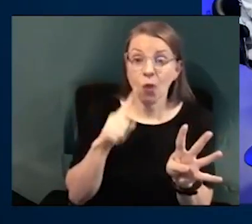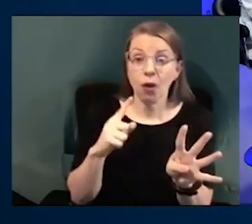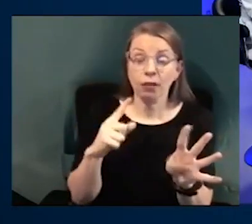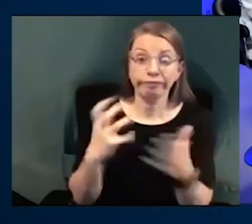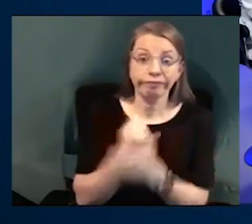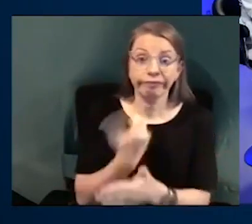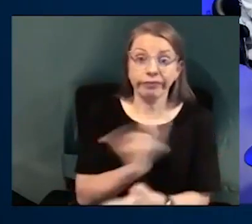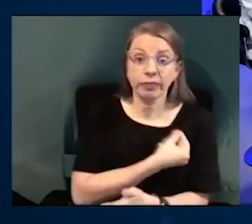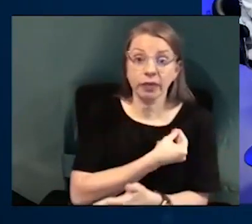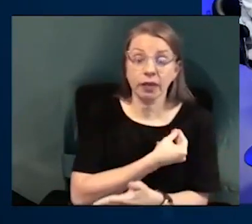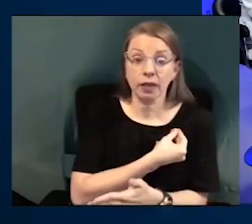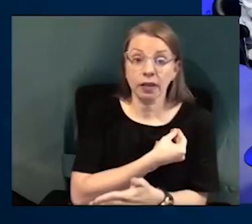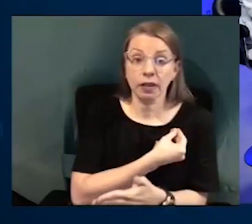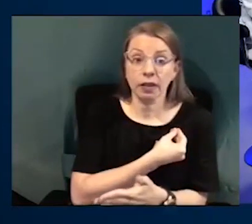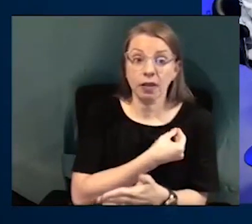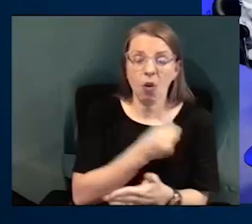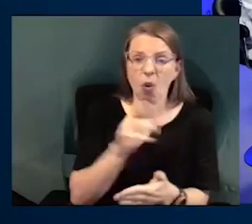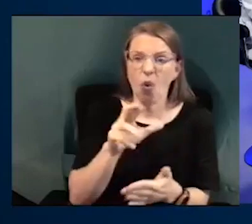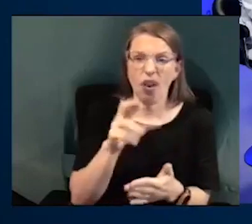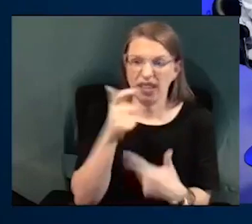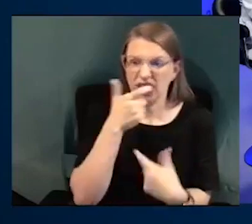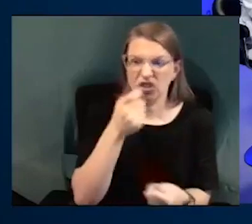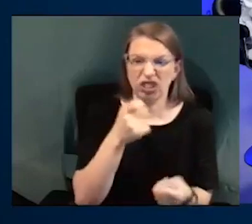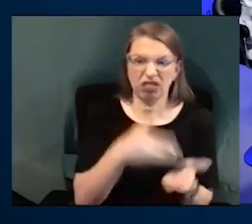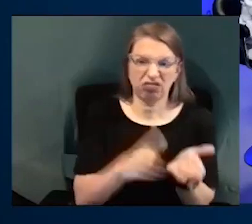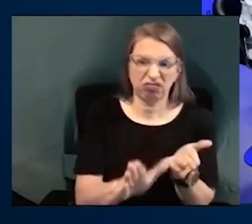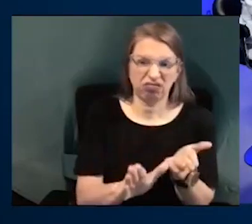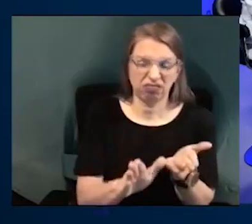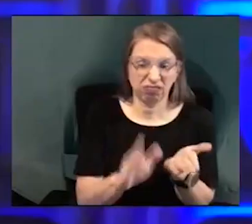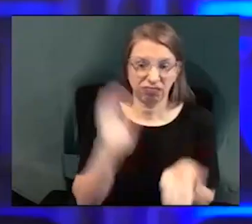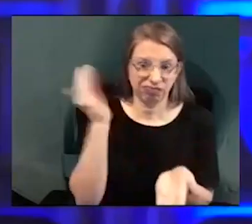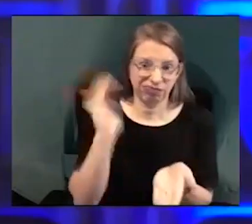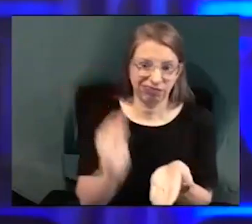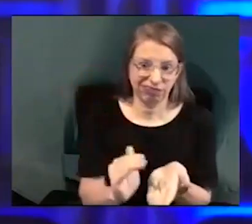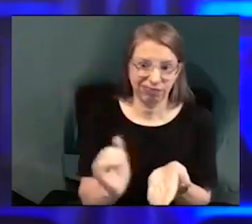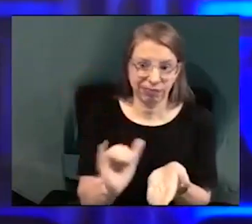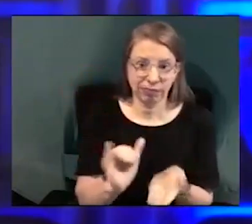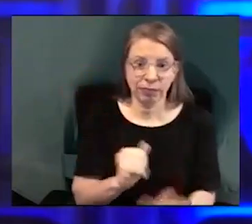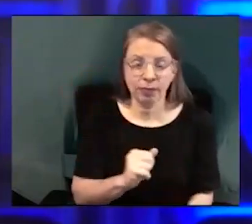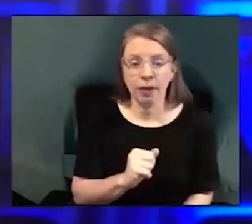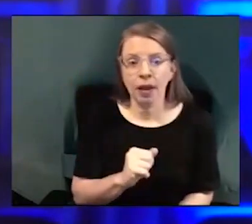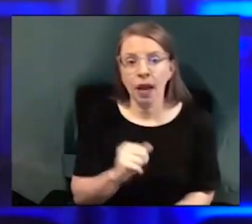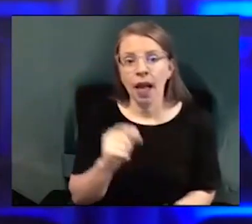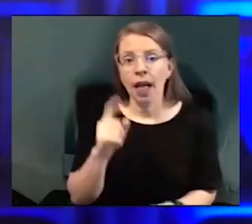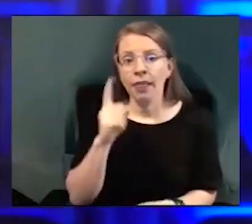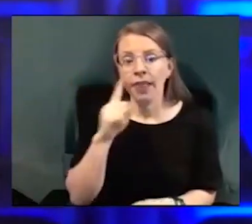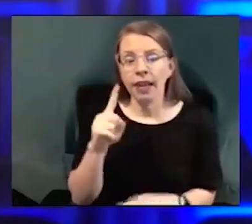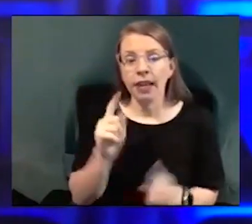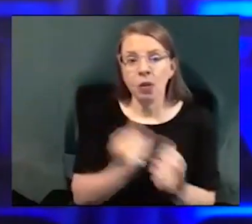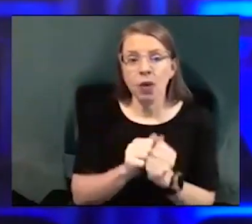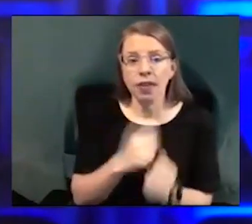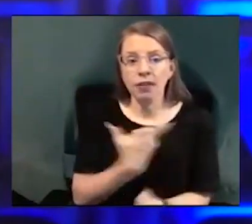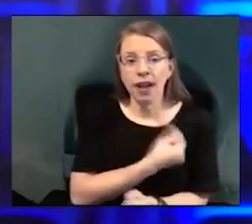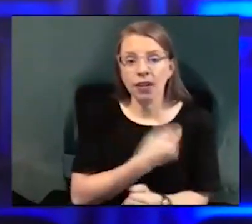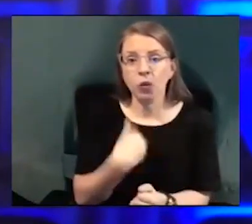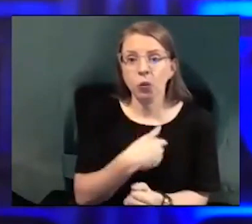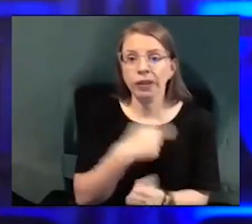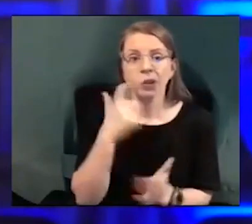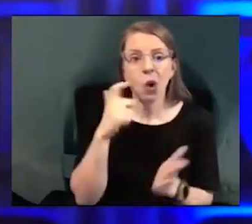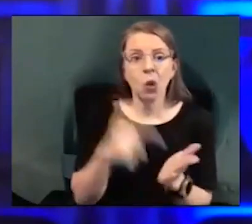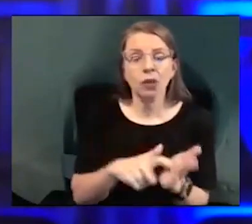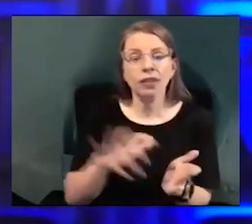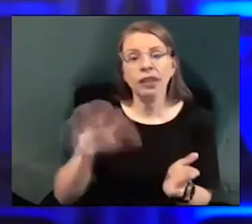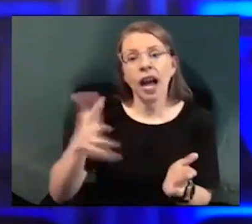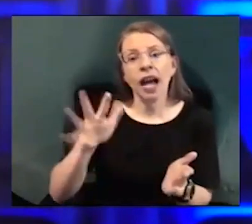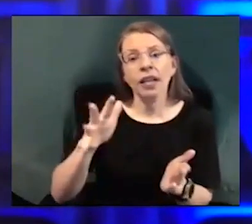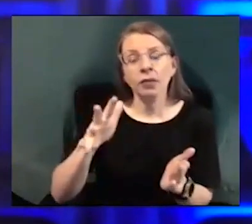that age group kind of died a little bit? I think, we saw, as with the vaccine, we saw kind of a big uptake